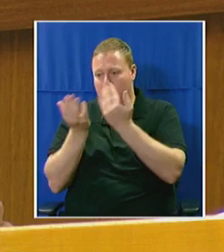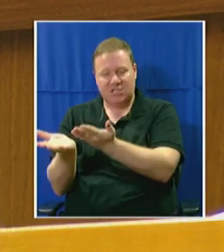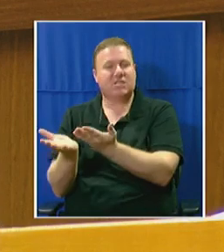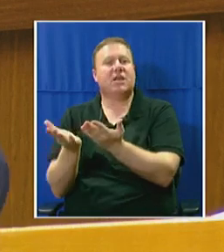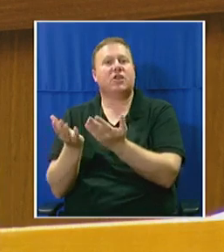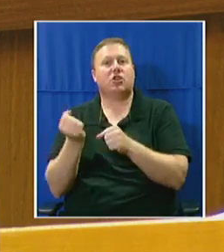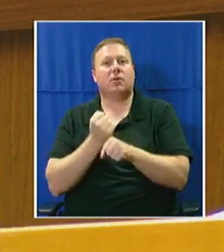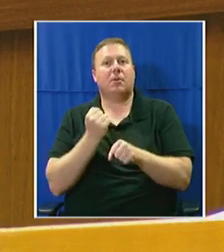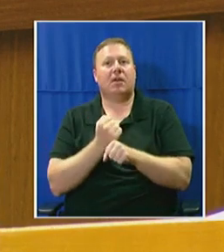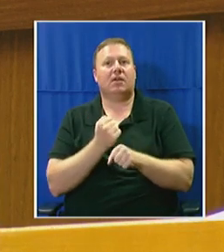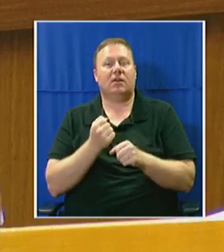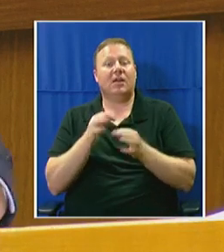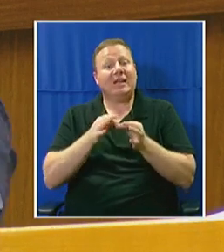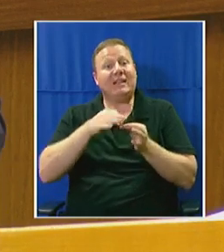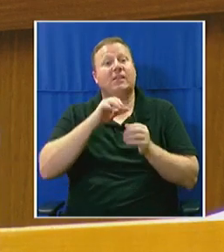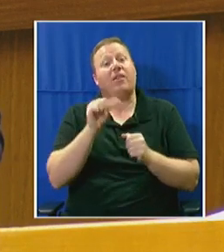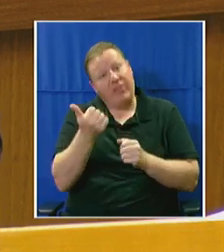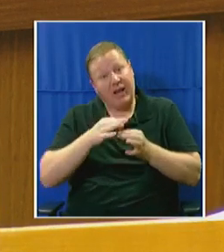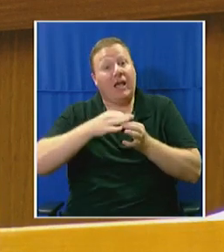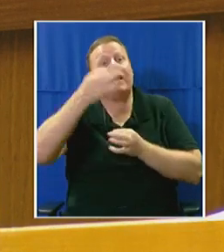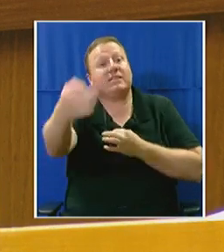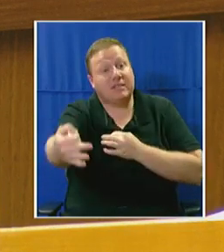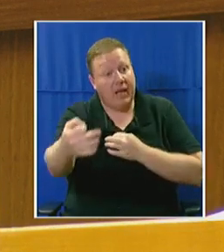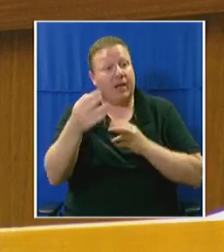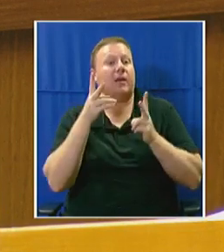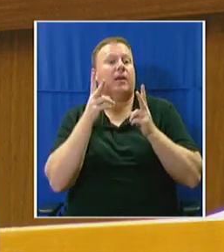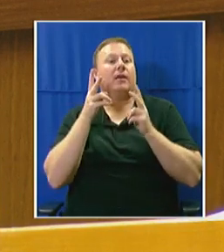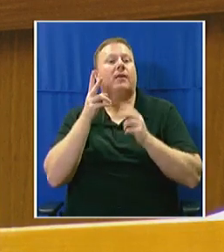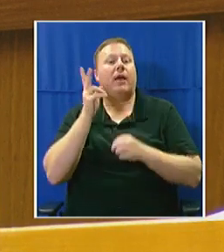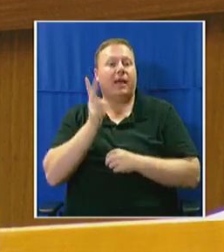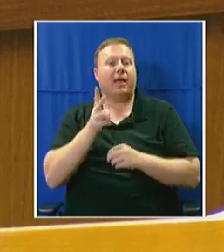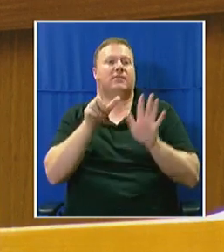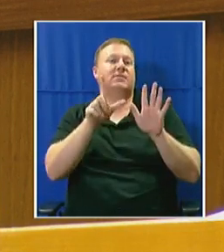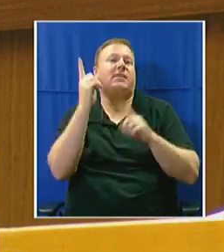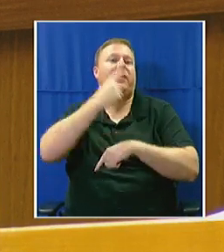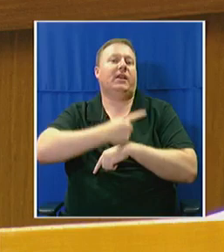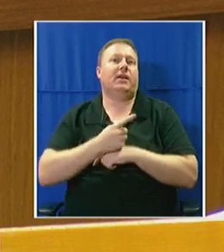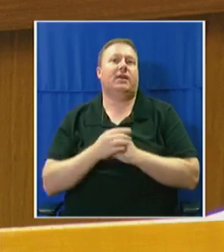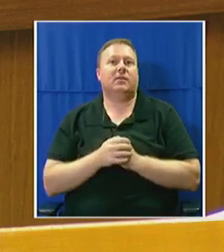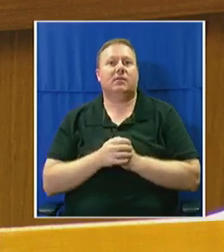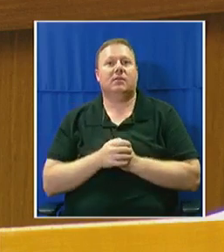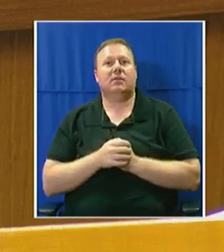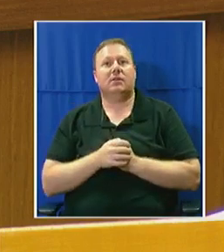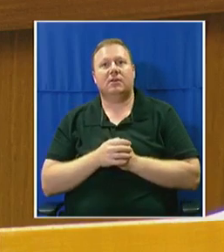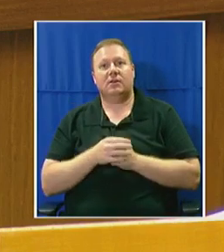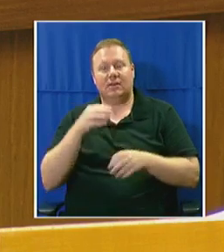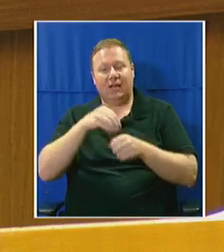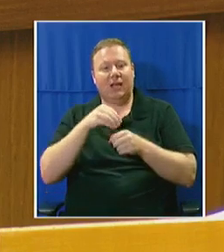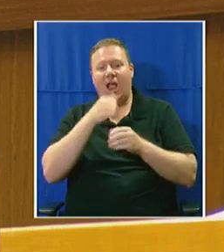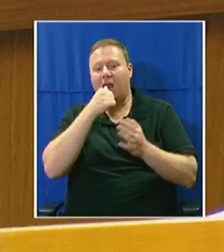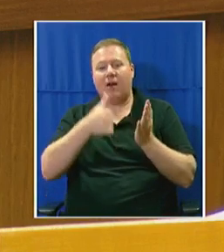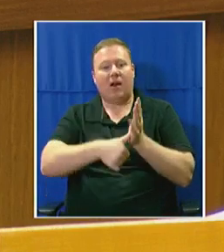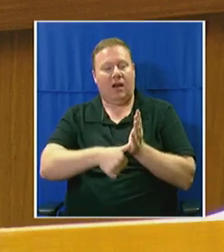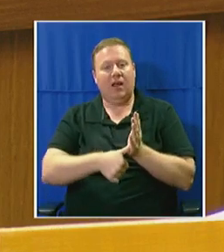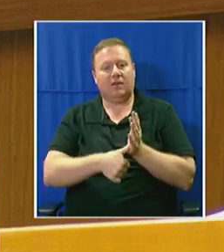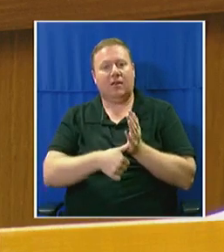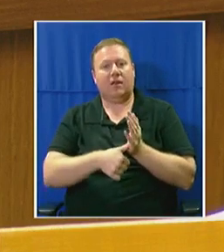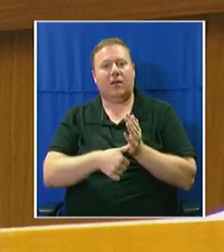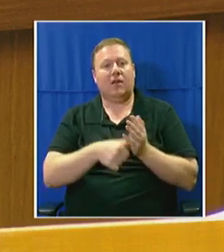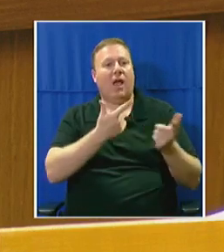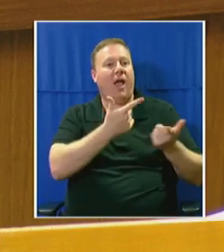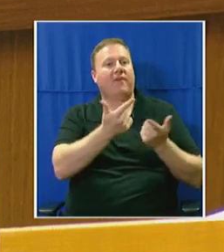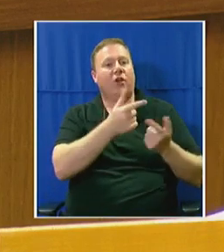remove him gr granted him a chance to present his case the portfolio committee itself gave them